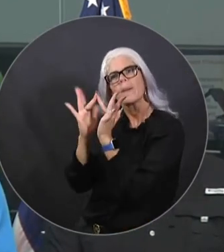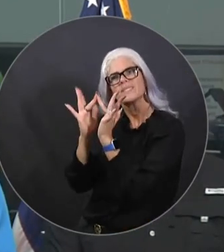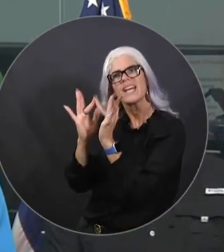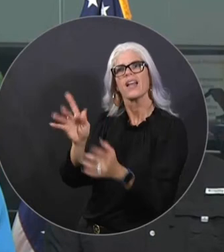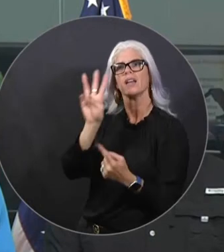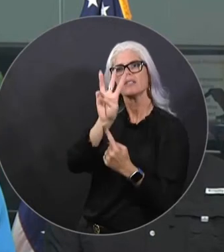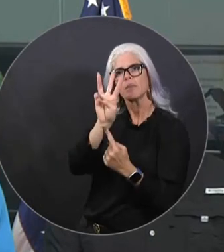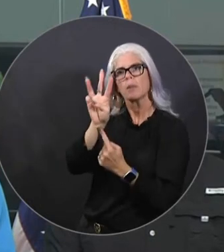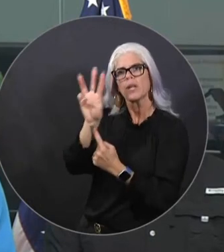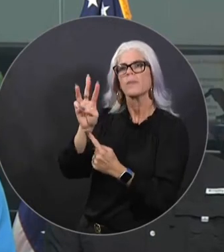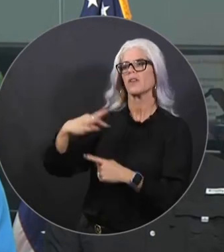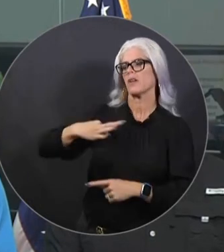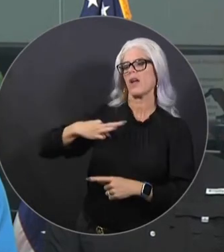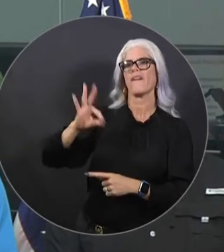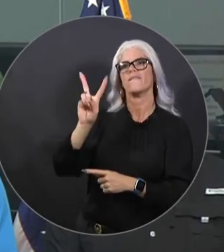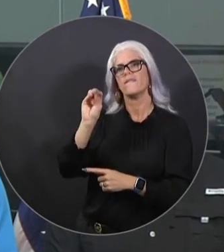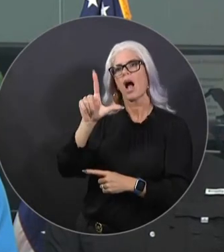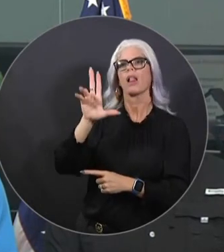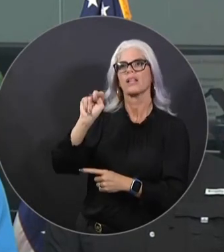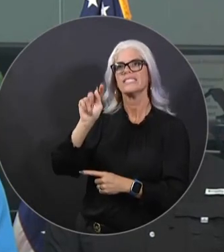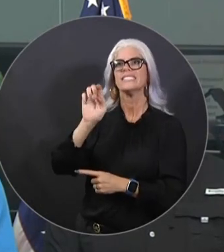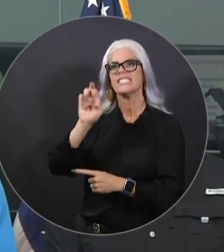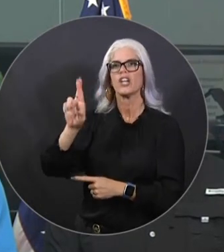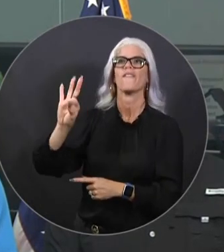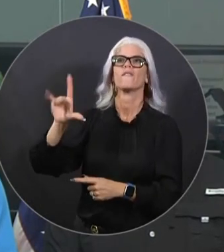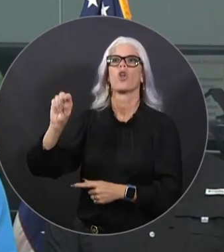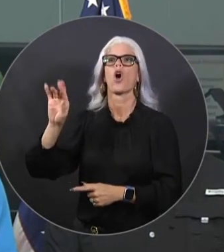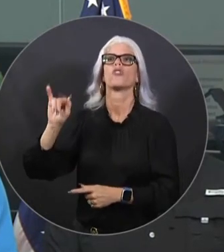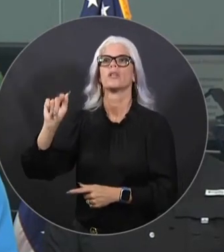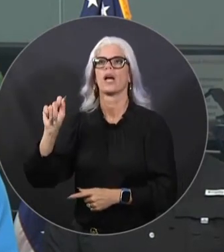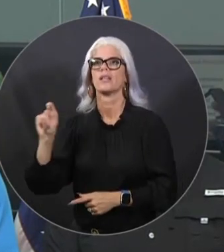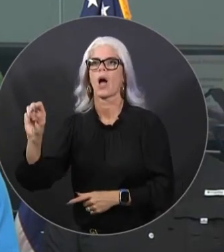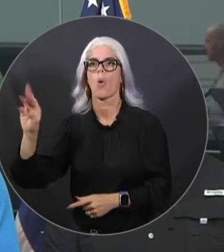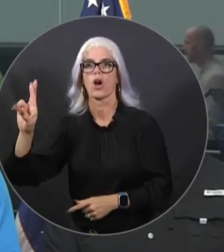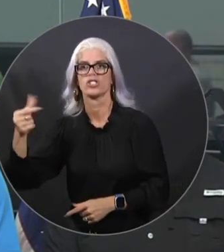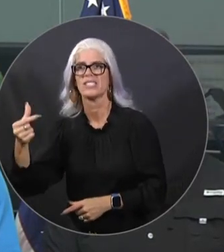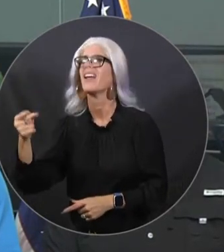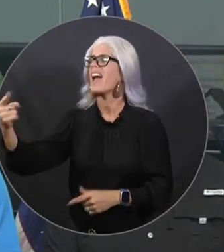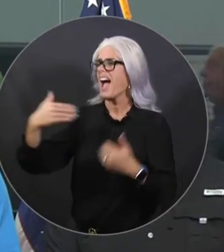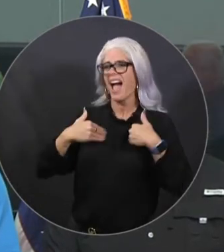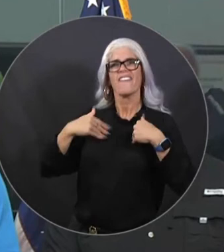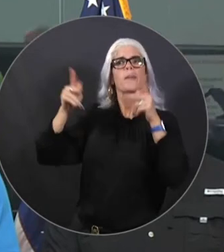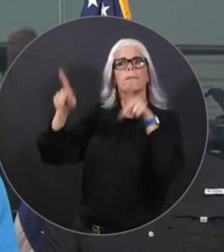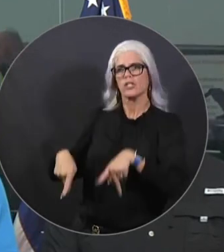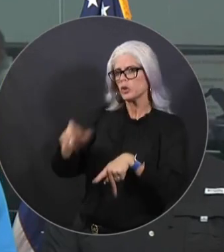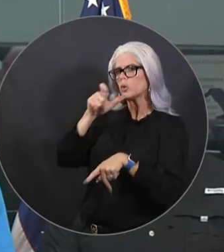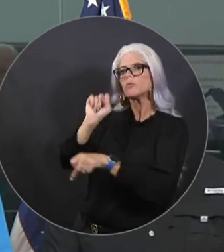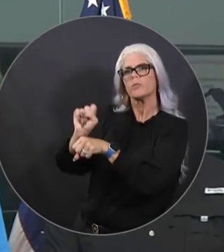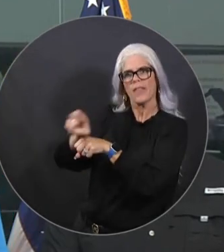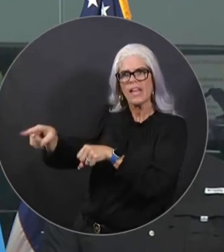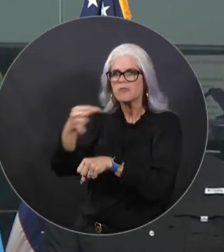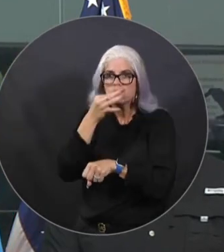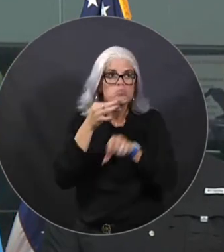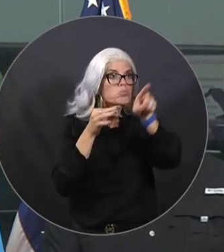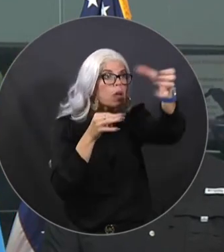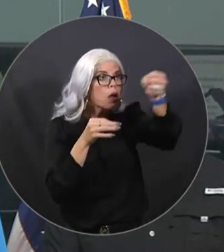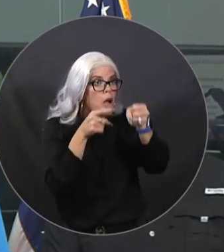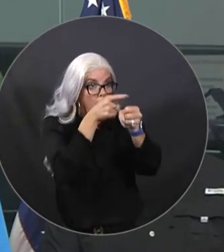volunteerflorida.org. We have someone standing by that can connect you with nonprofits that are in need of volunteers. And